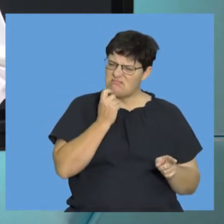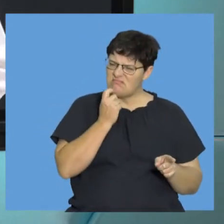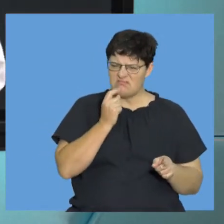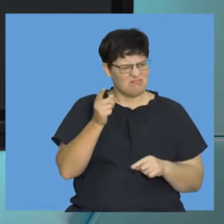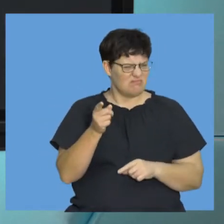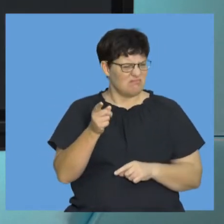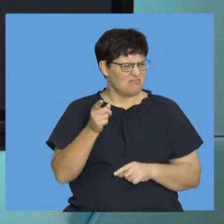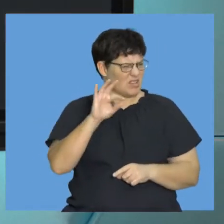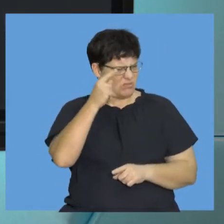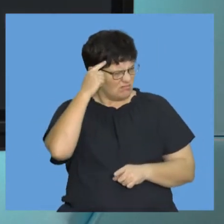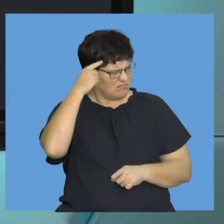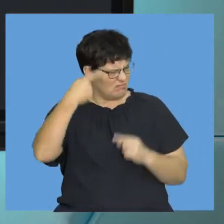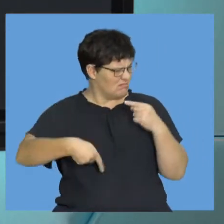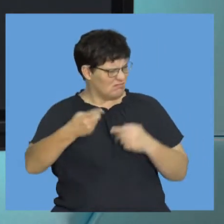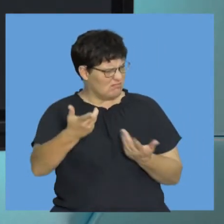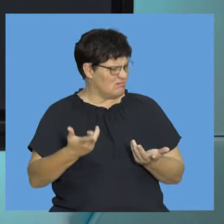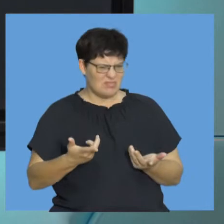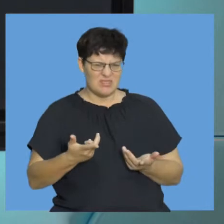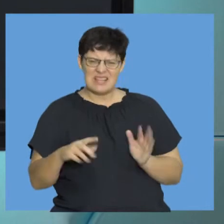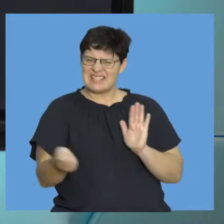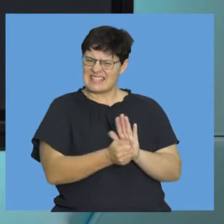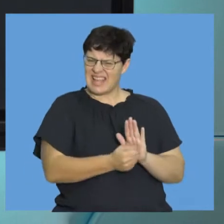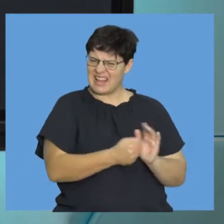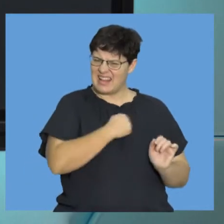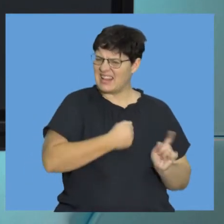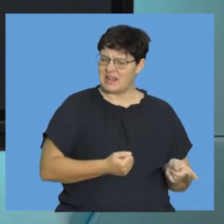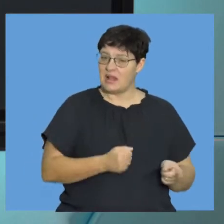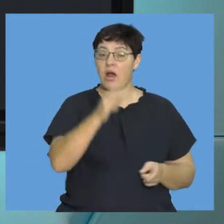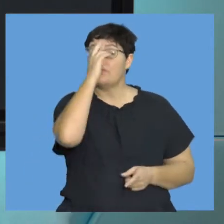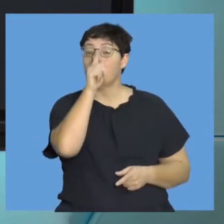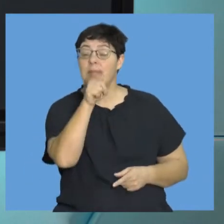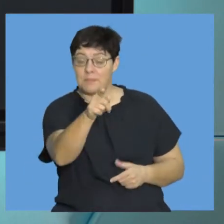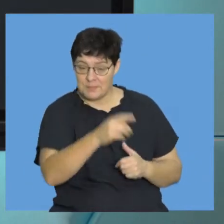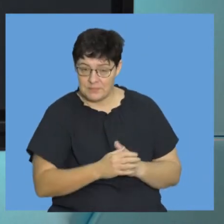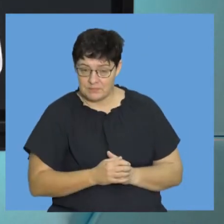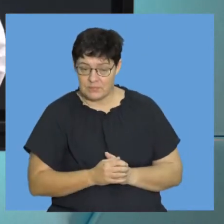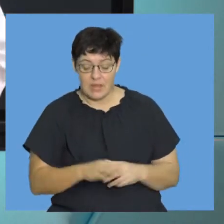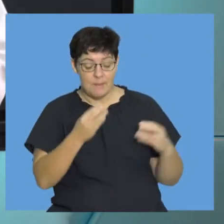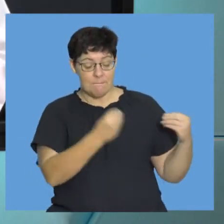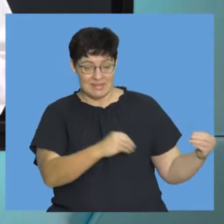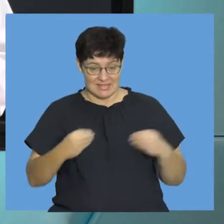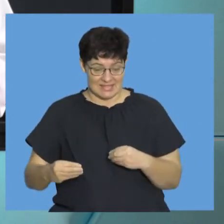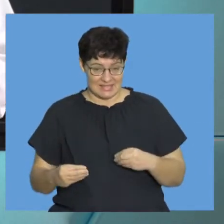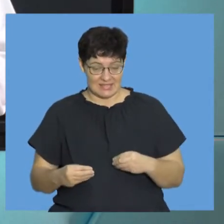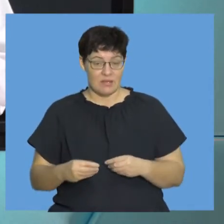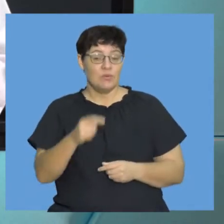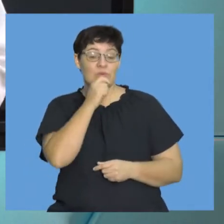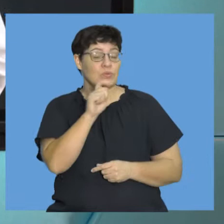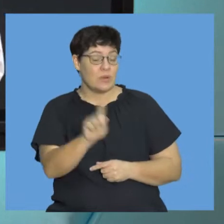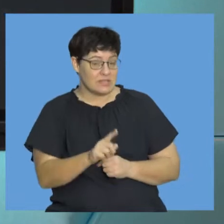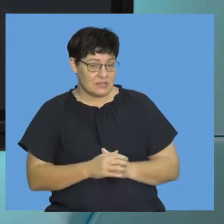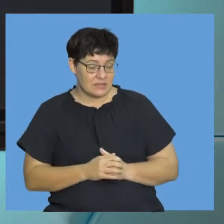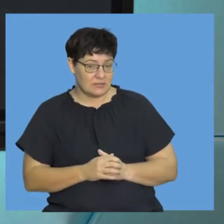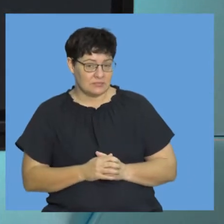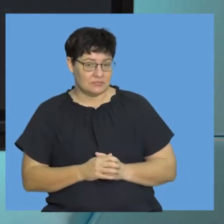facts mixed up here? Why is he talking about sales? Remember, a business usually uses what we